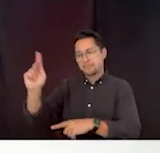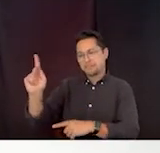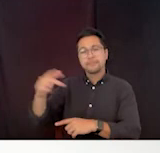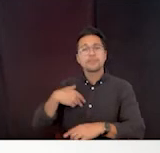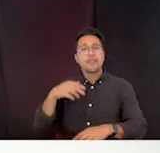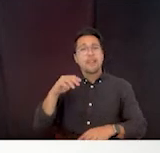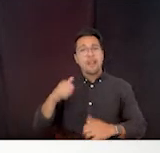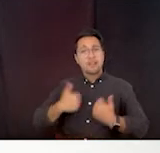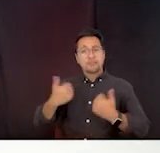is